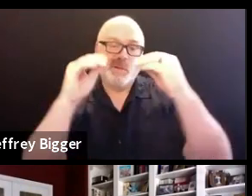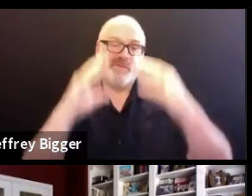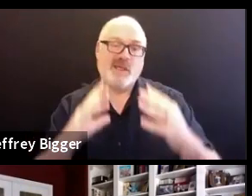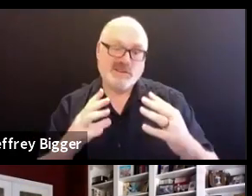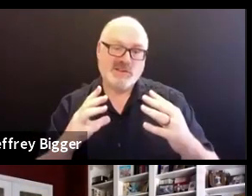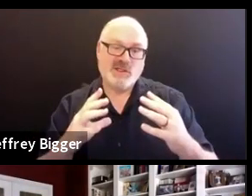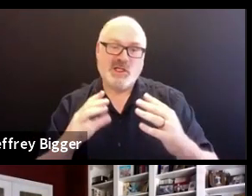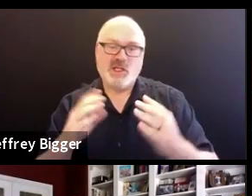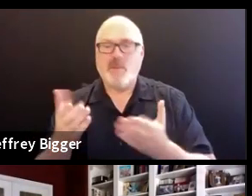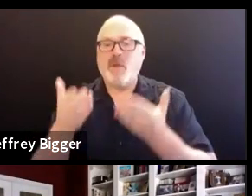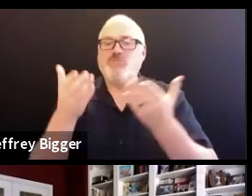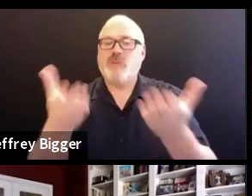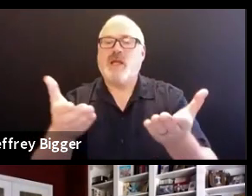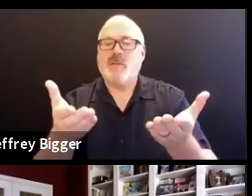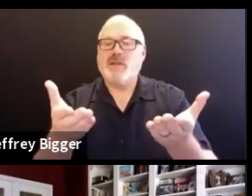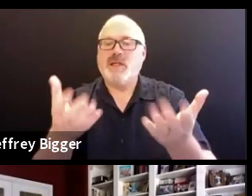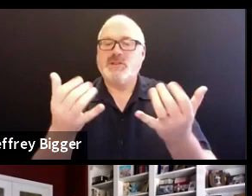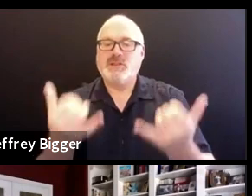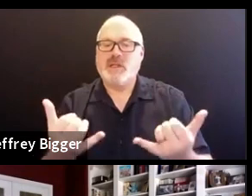being recommended for